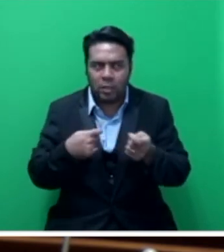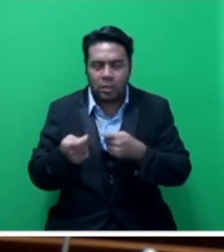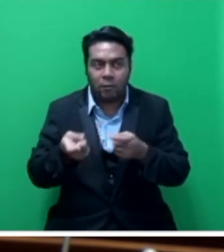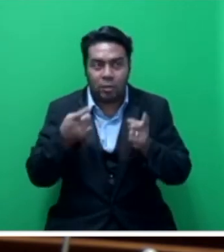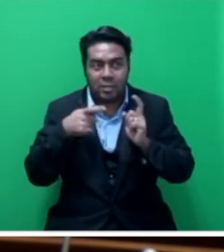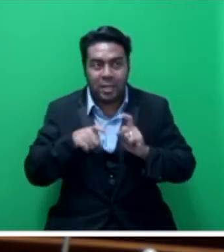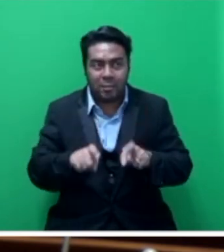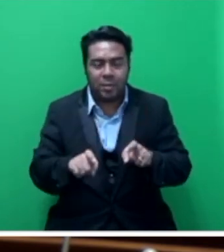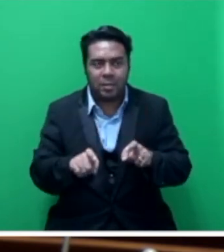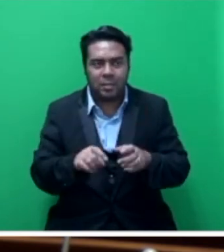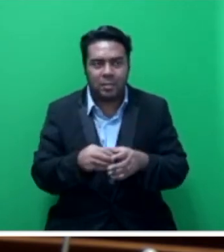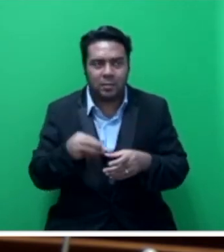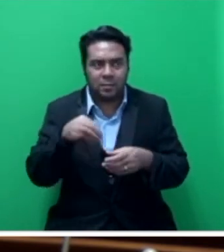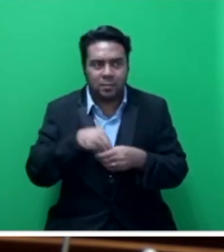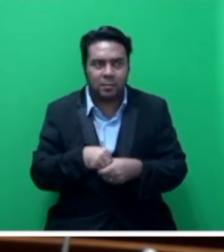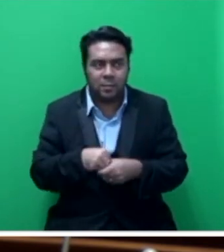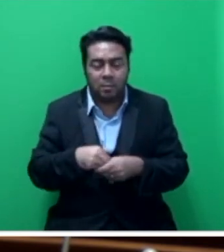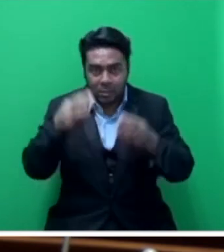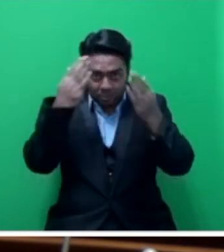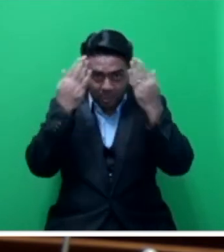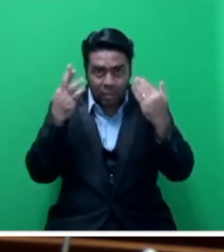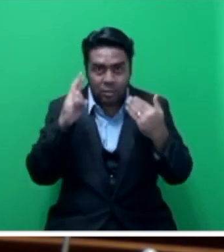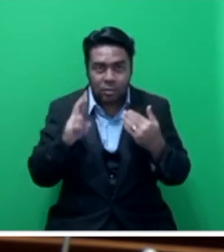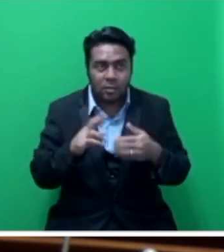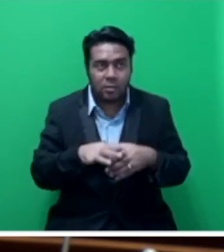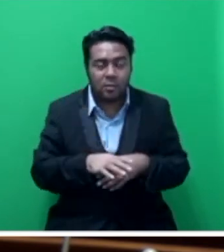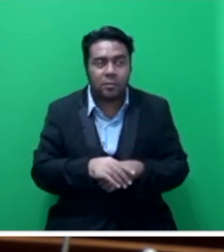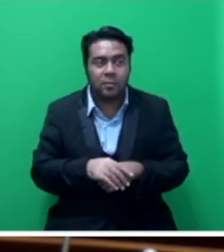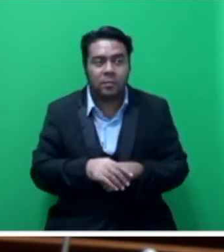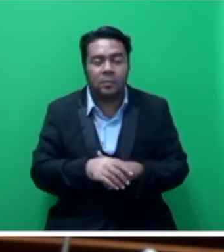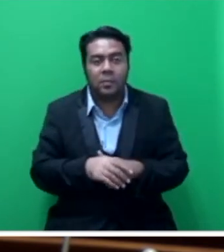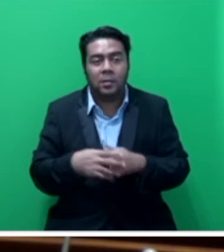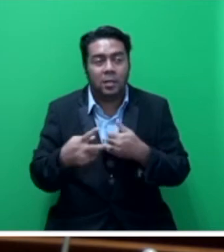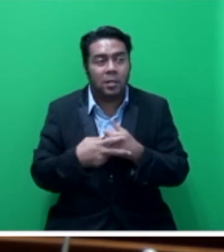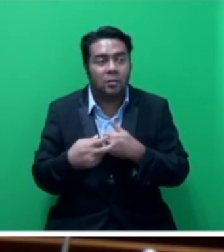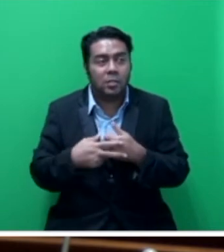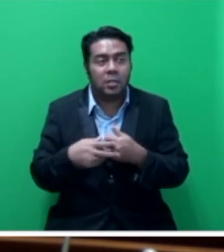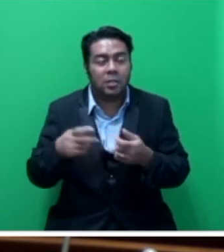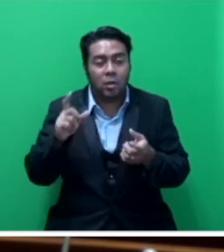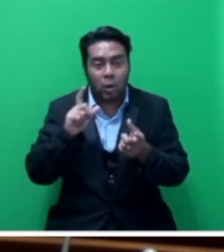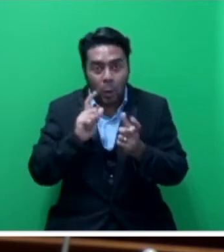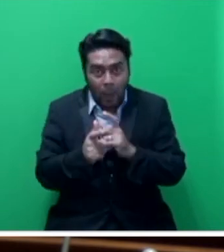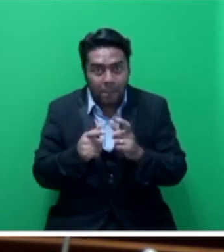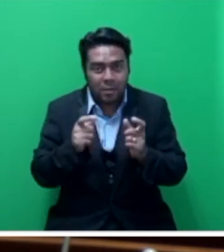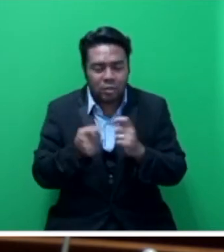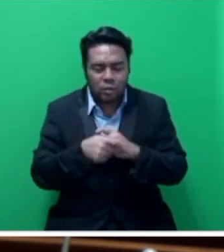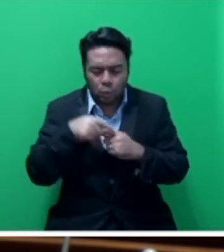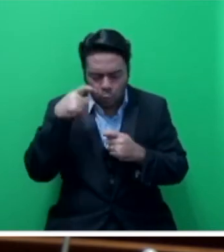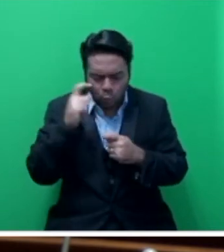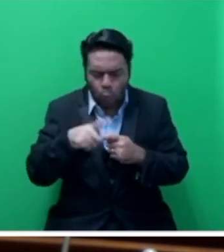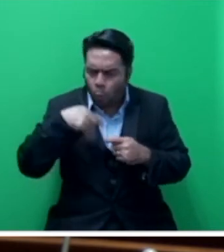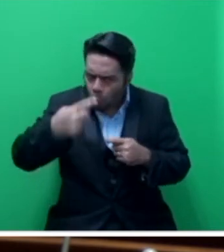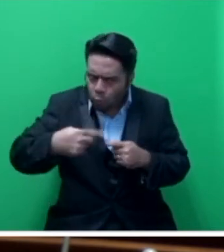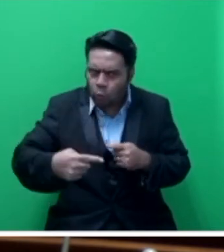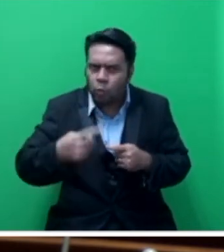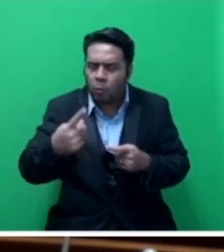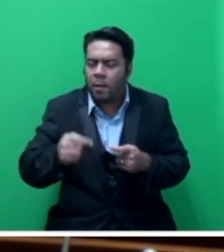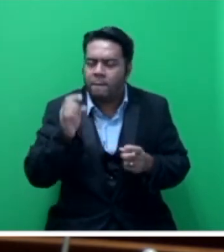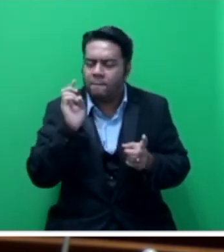sustainability at its core. Mr. Speaker, sir, addressing climate change is and will continue to be